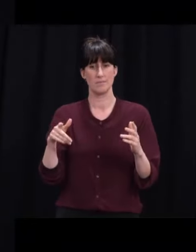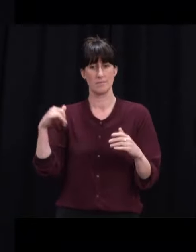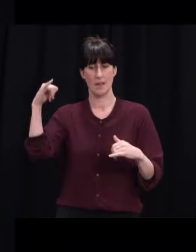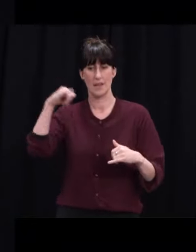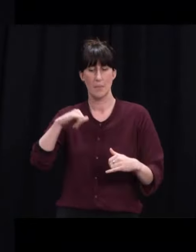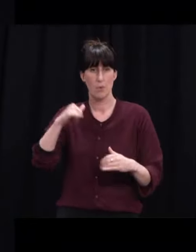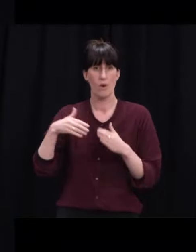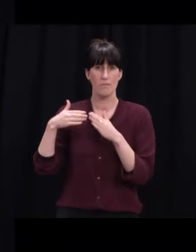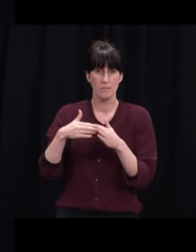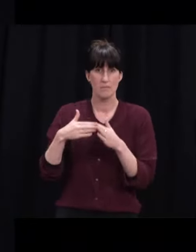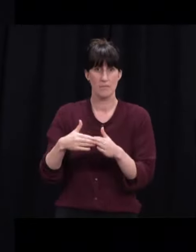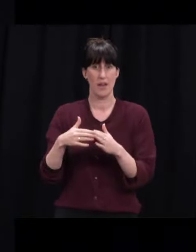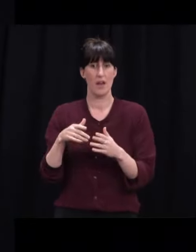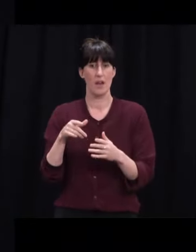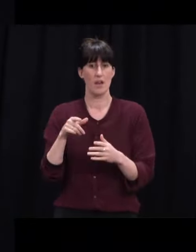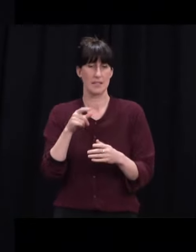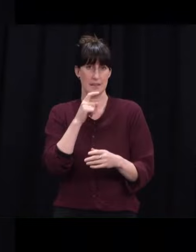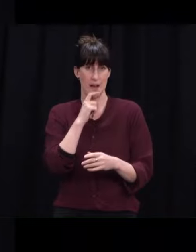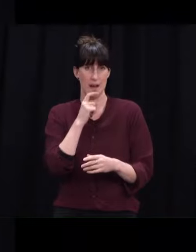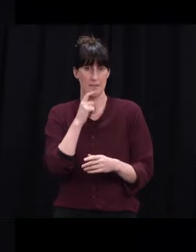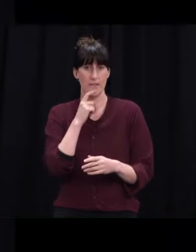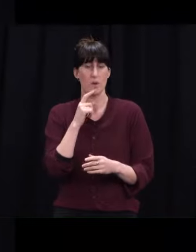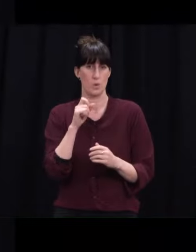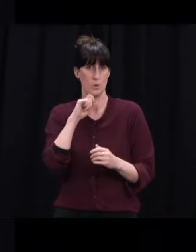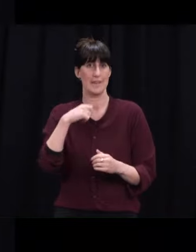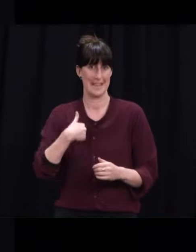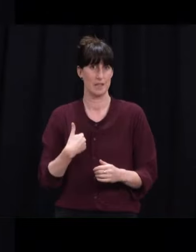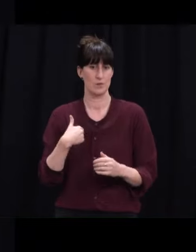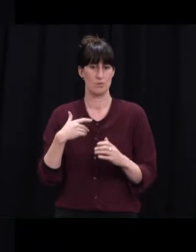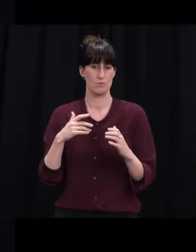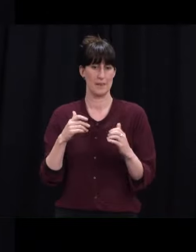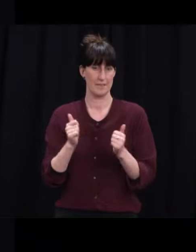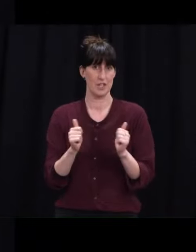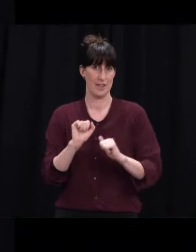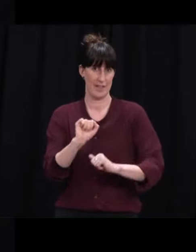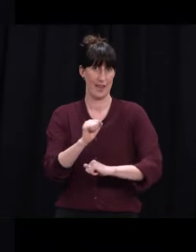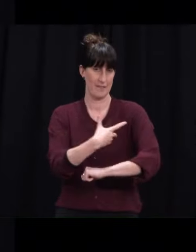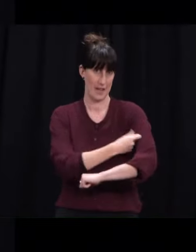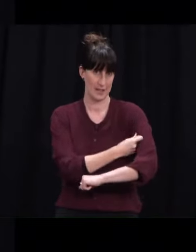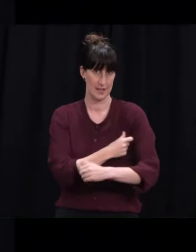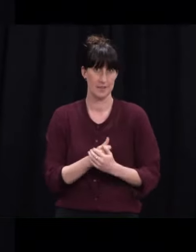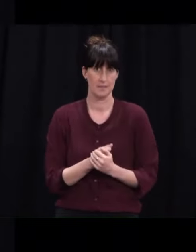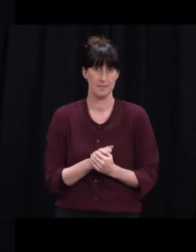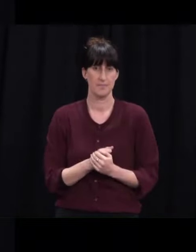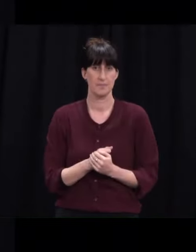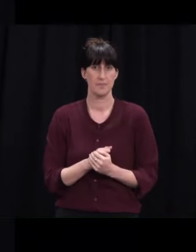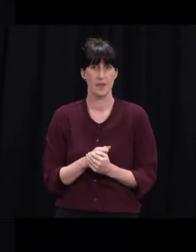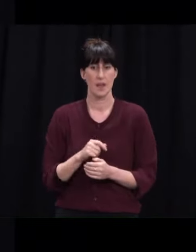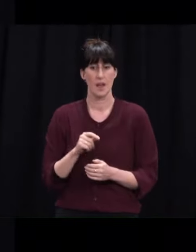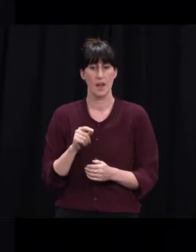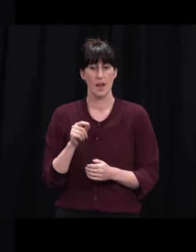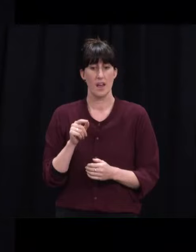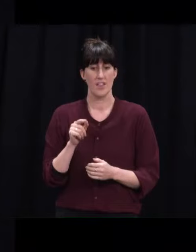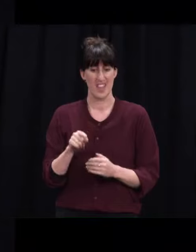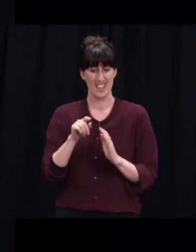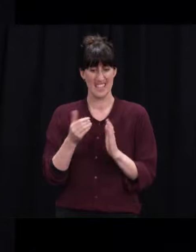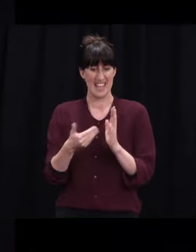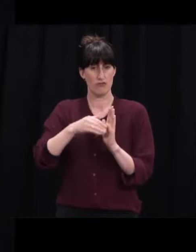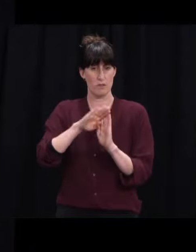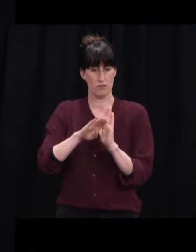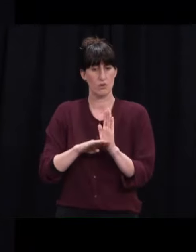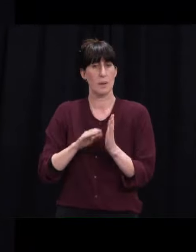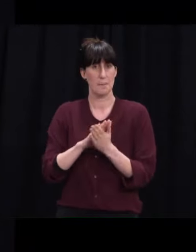required vaccination order for border workers, will also need to be vaccinated. These further measures will again strengthen our border